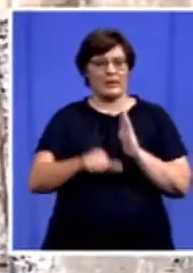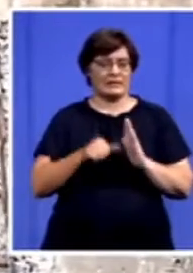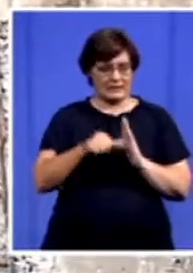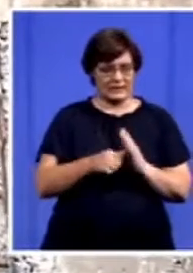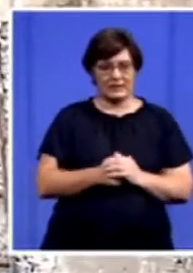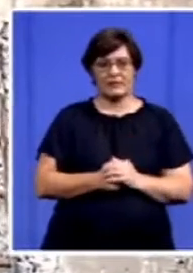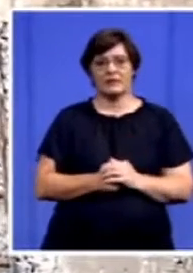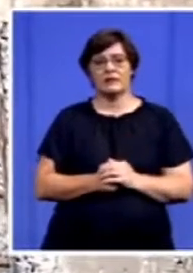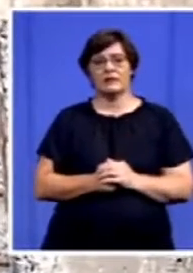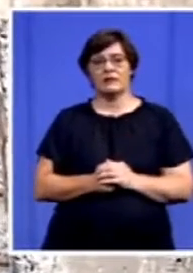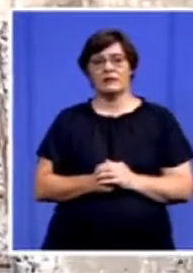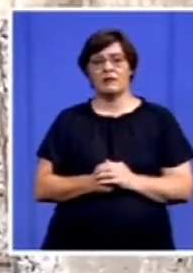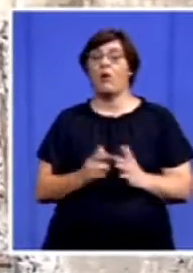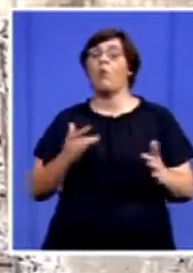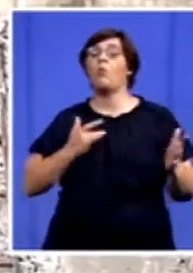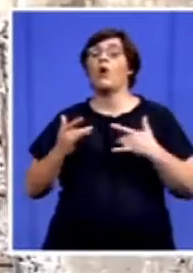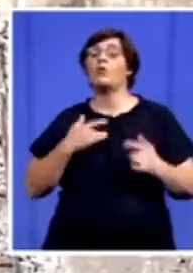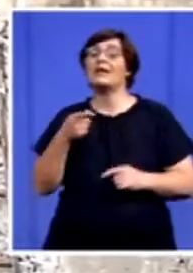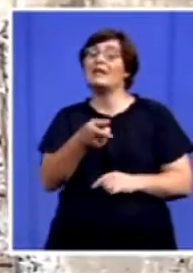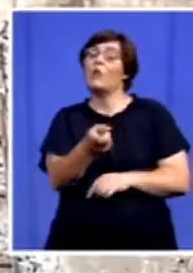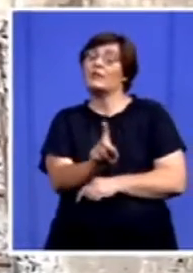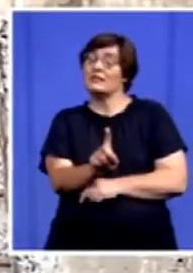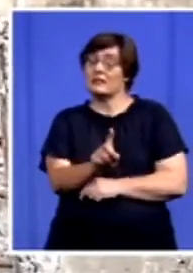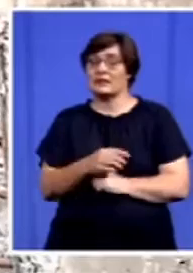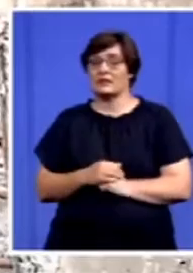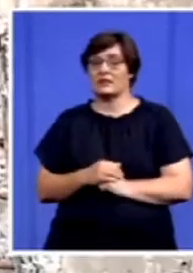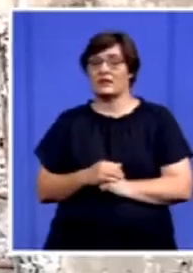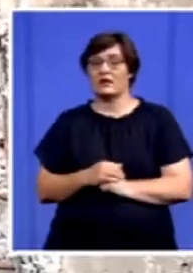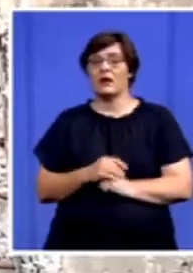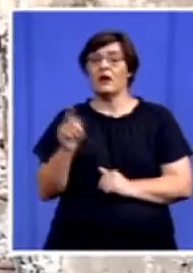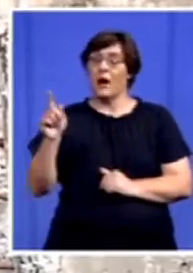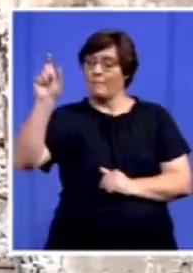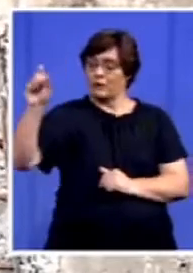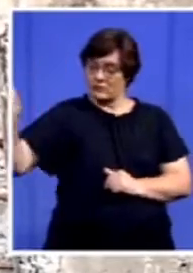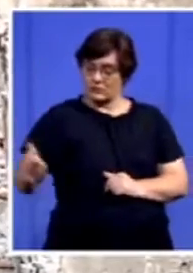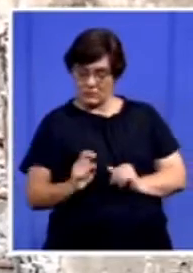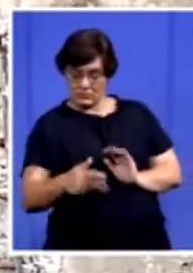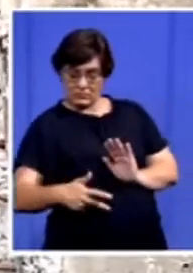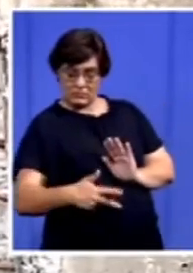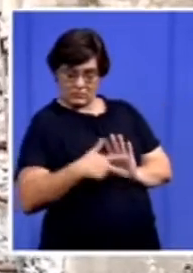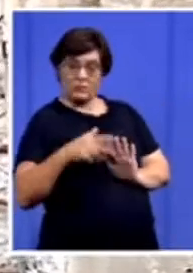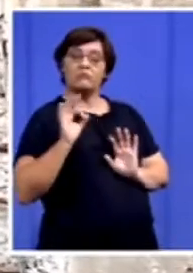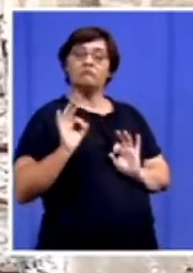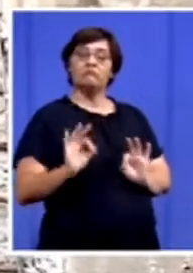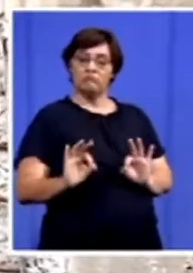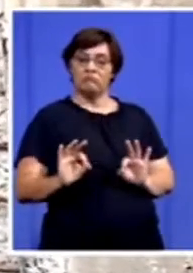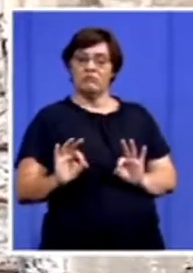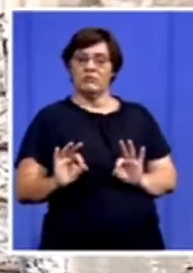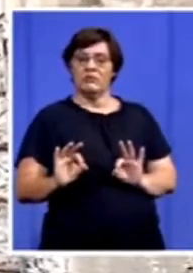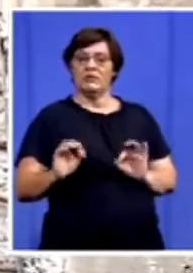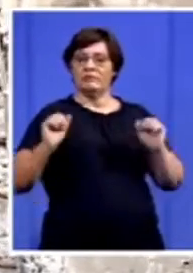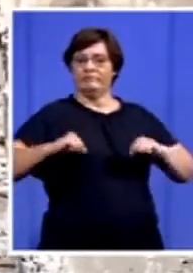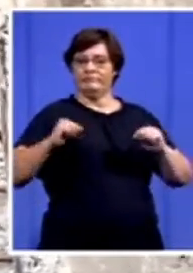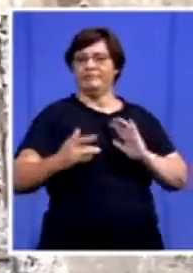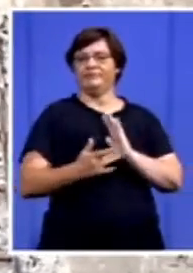about, given the assurance that we are seeing from our technician,